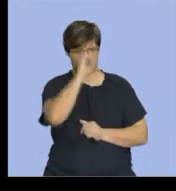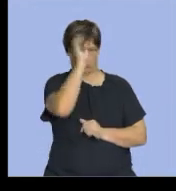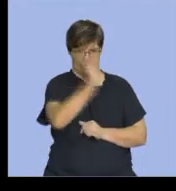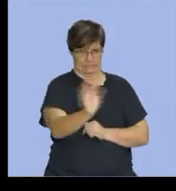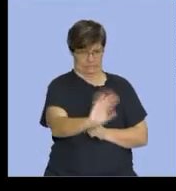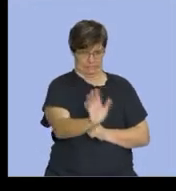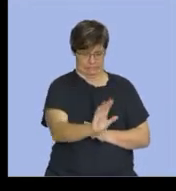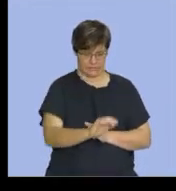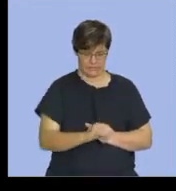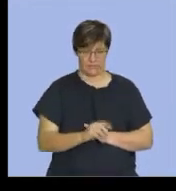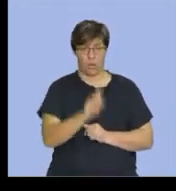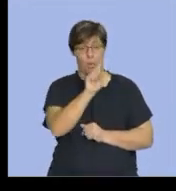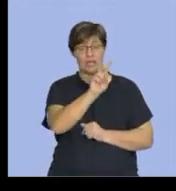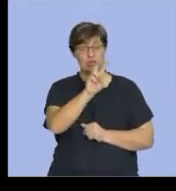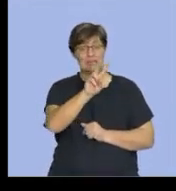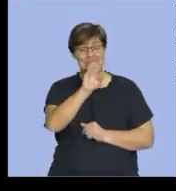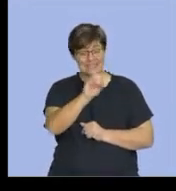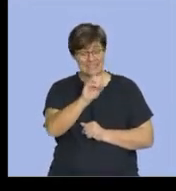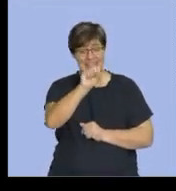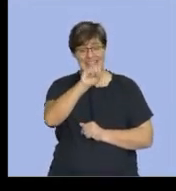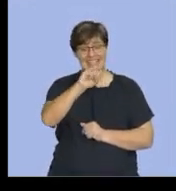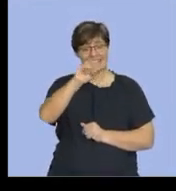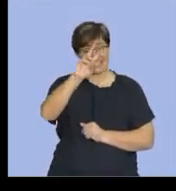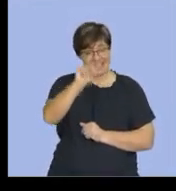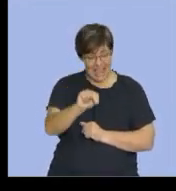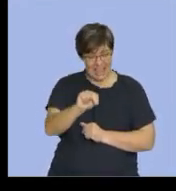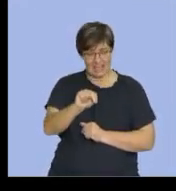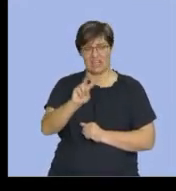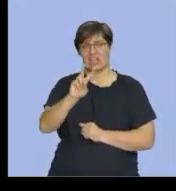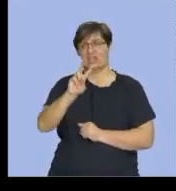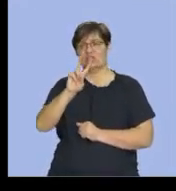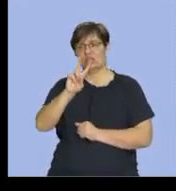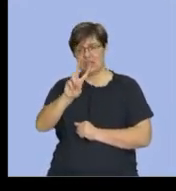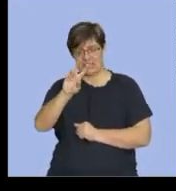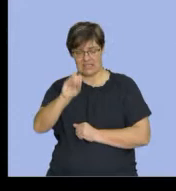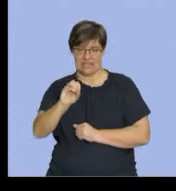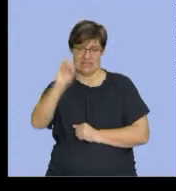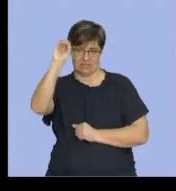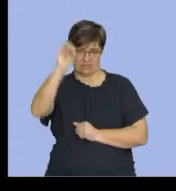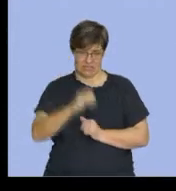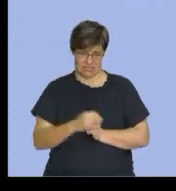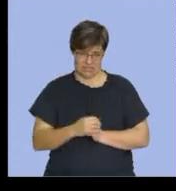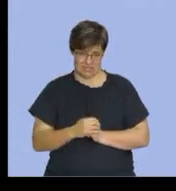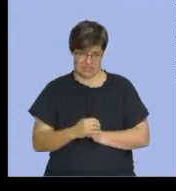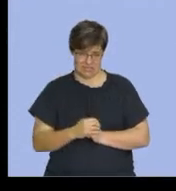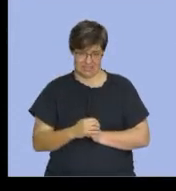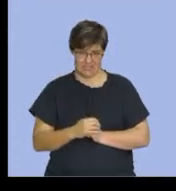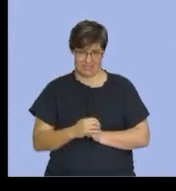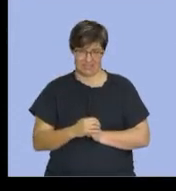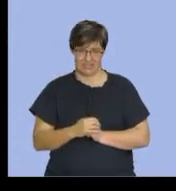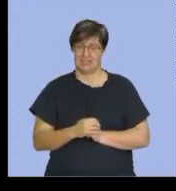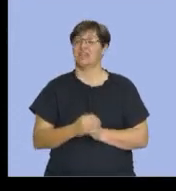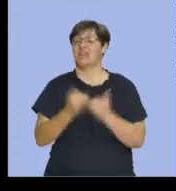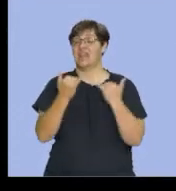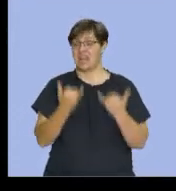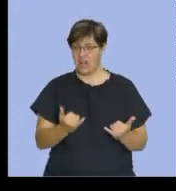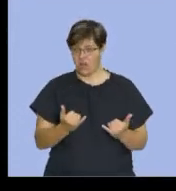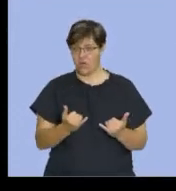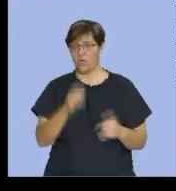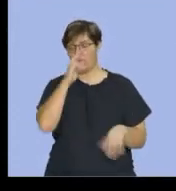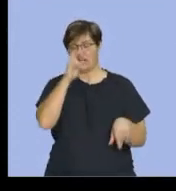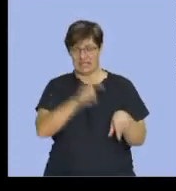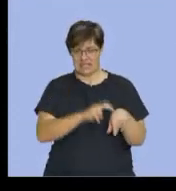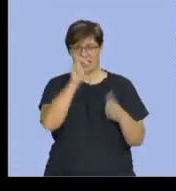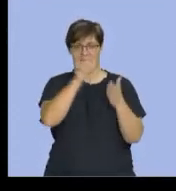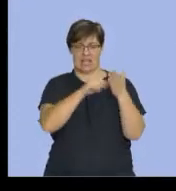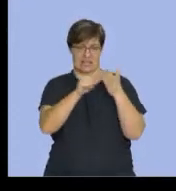No degree there, but it's sine 20. And again, we'll need